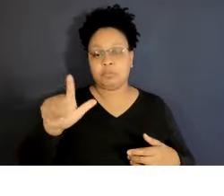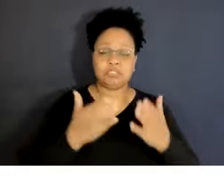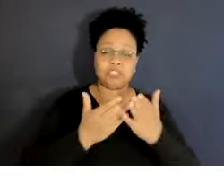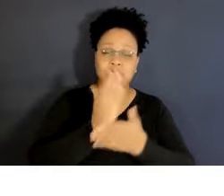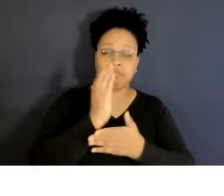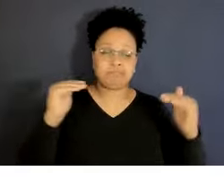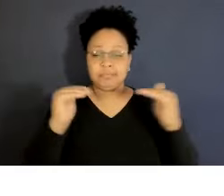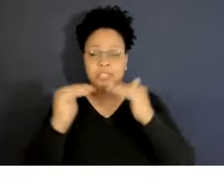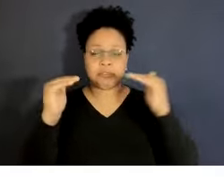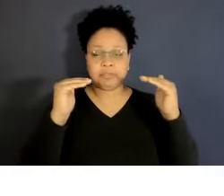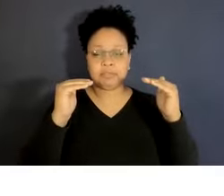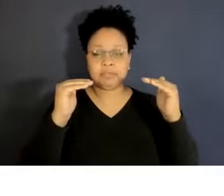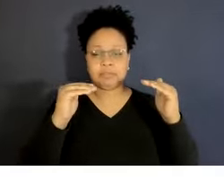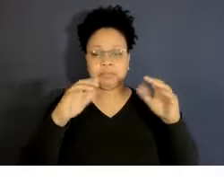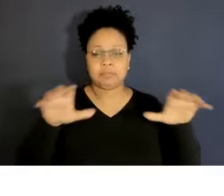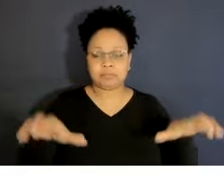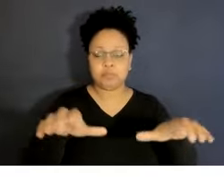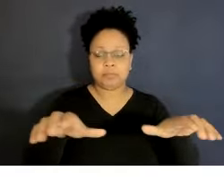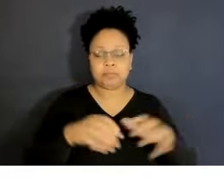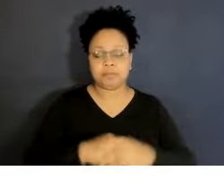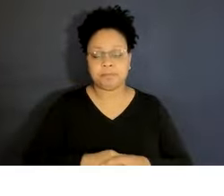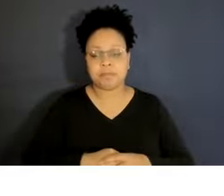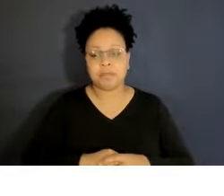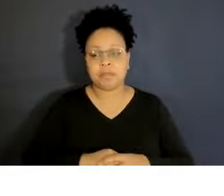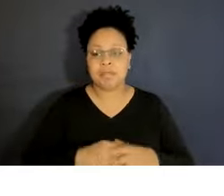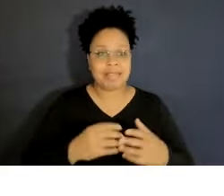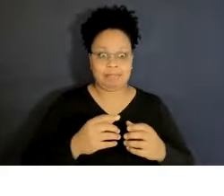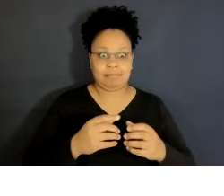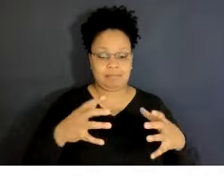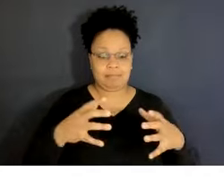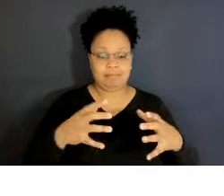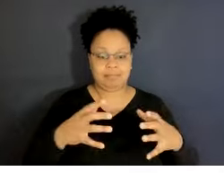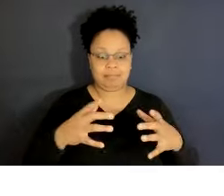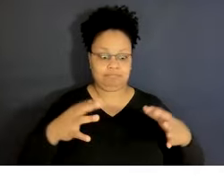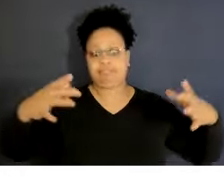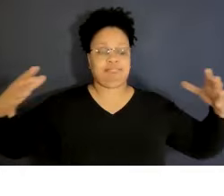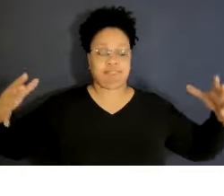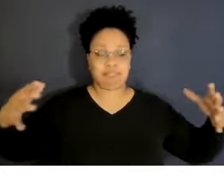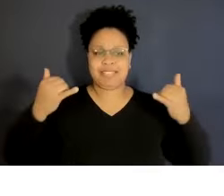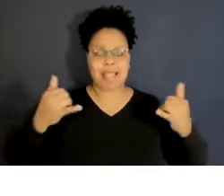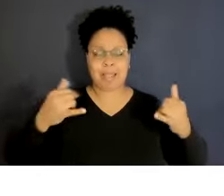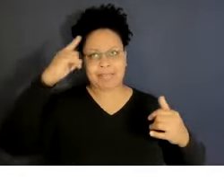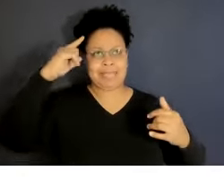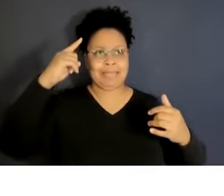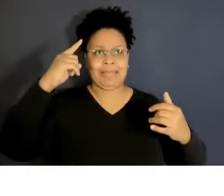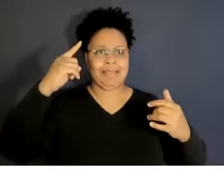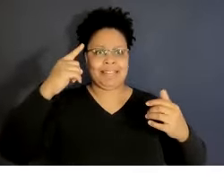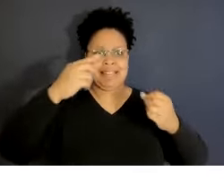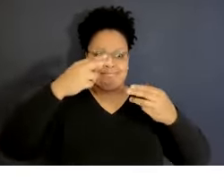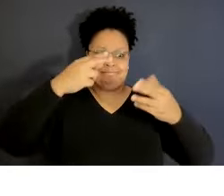And it grew to so many things I can't even name anymore because I'm involved in a lot.